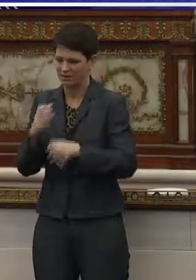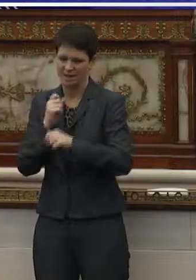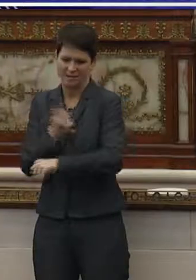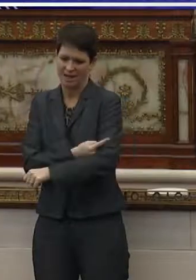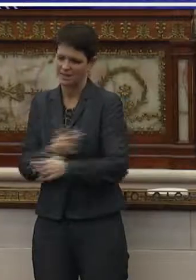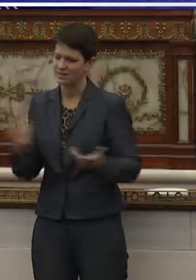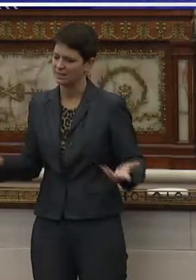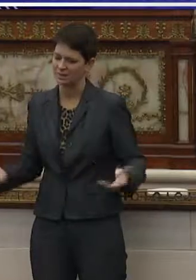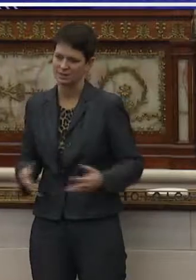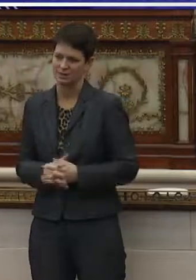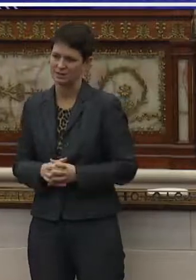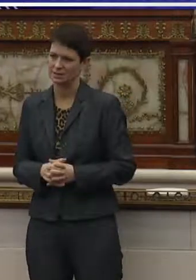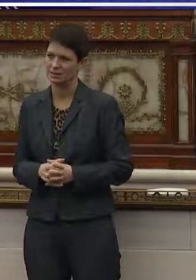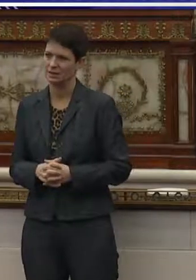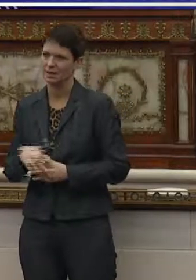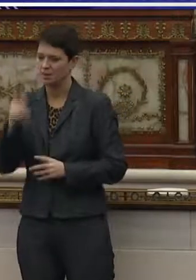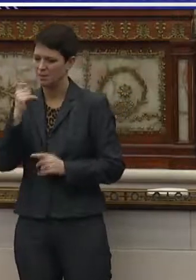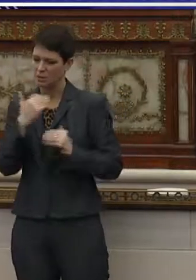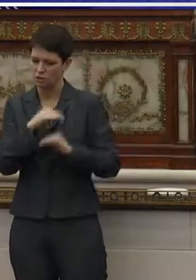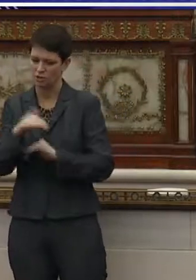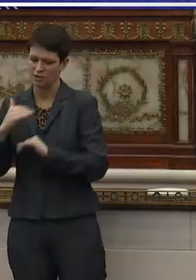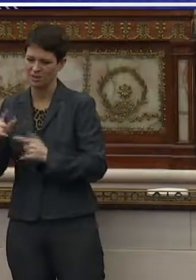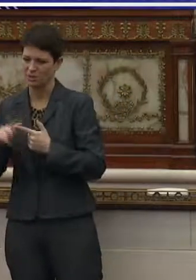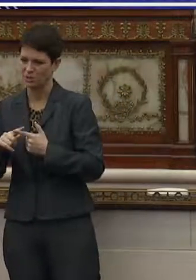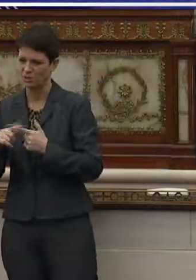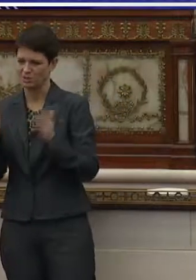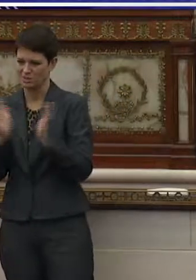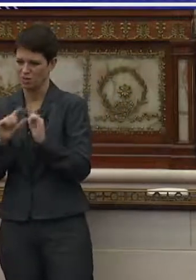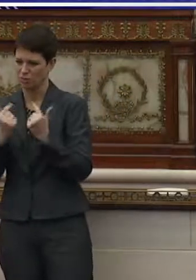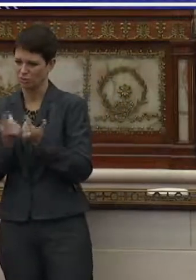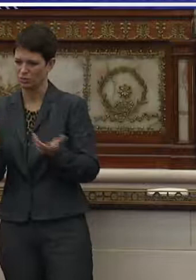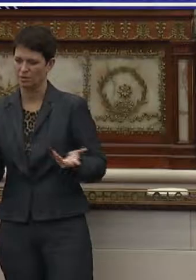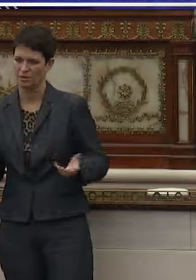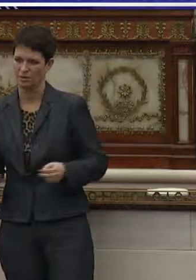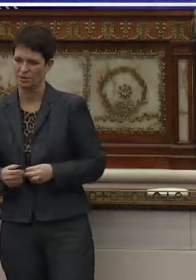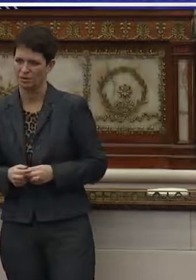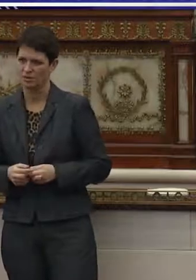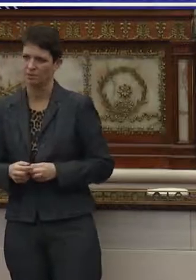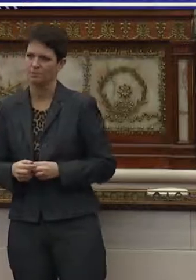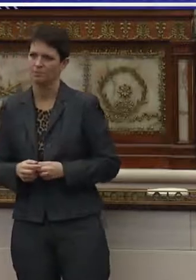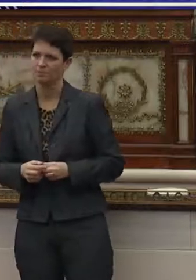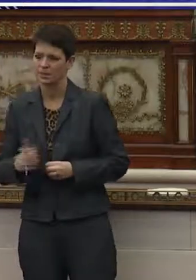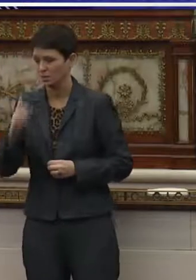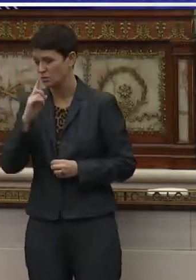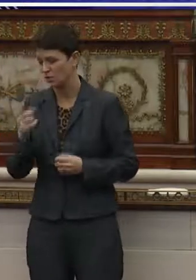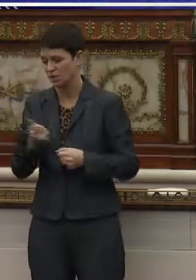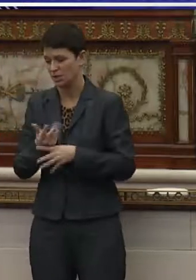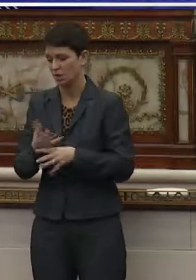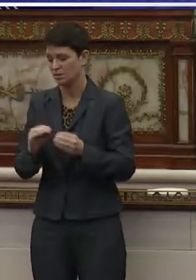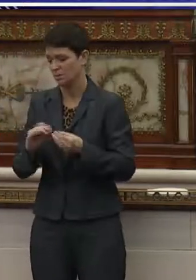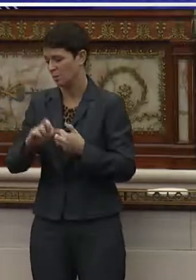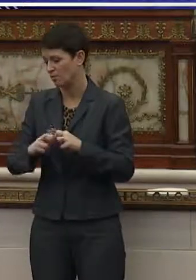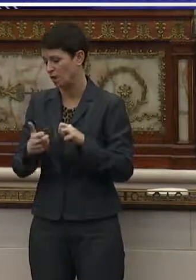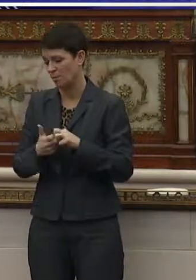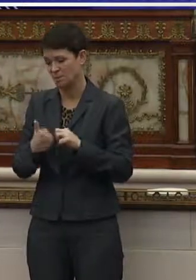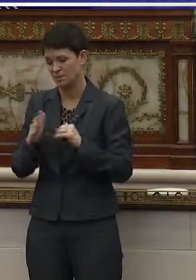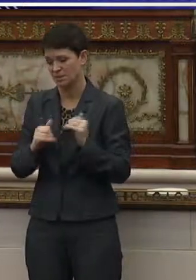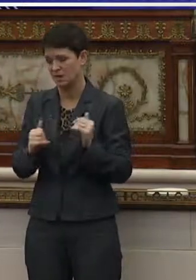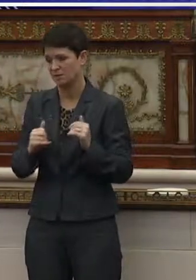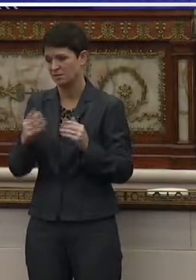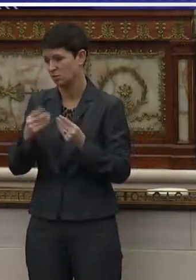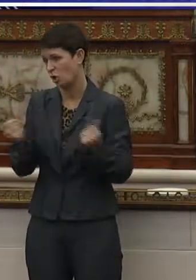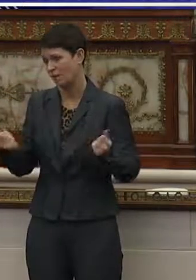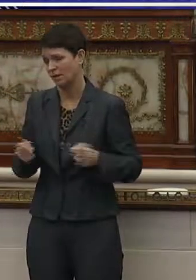to get this vaccine because we're limiting it to just a small few. And it's just causing more problems than I think